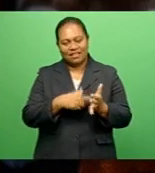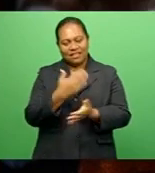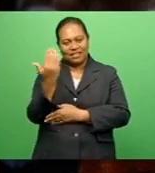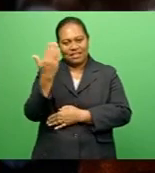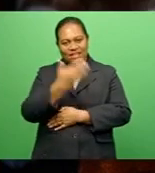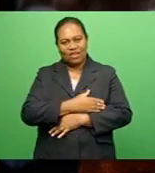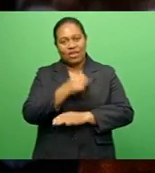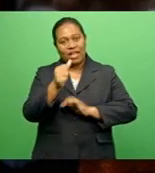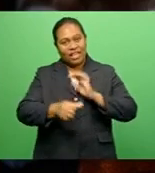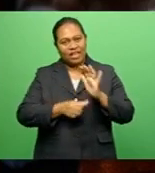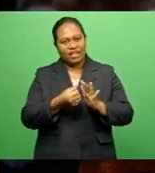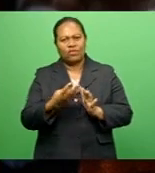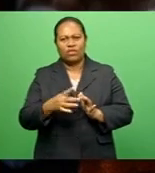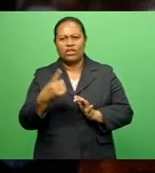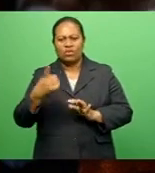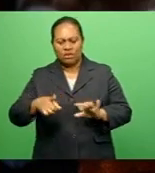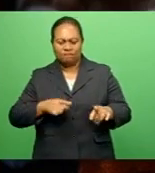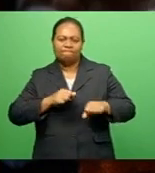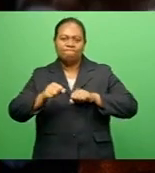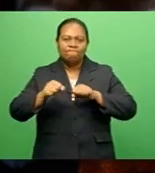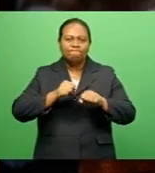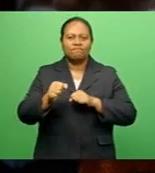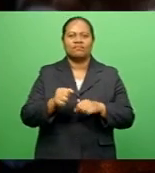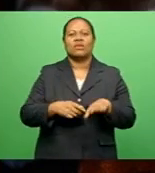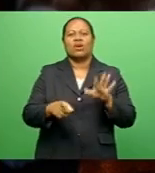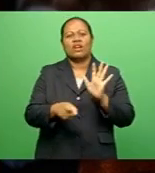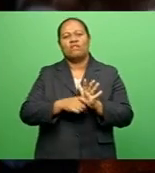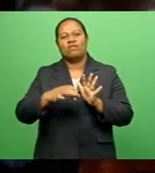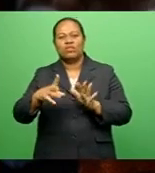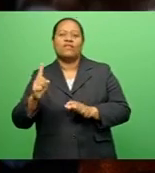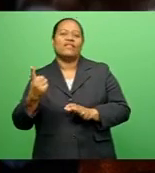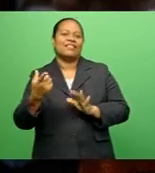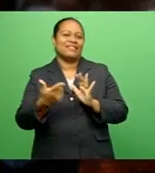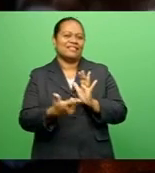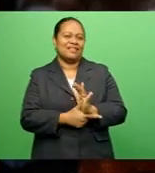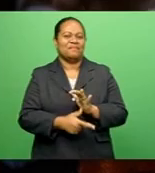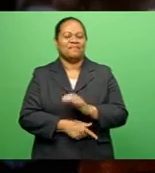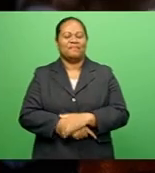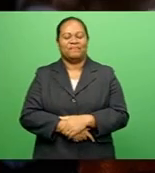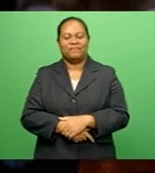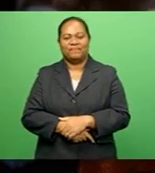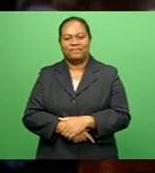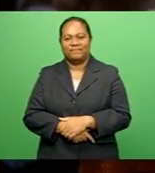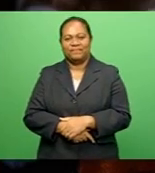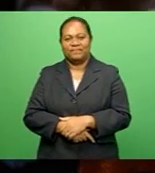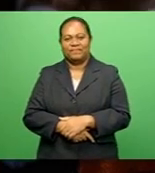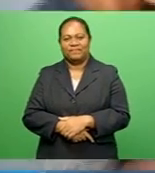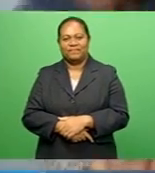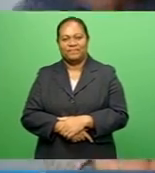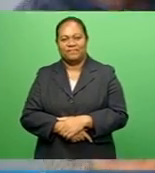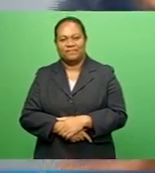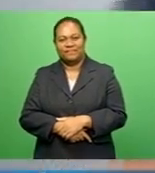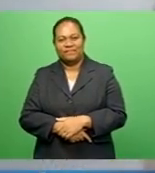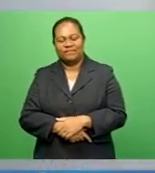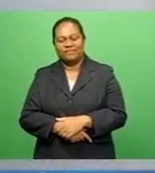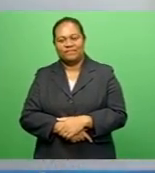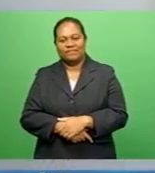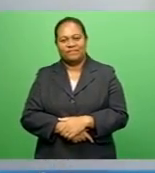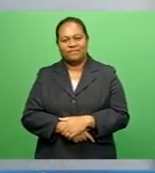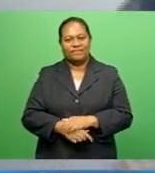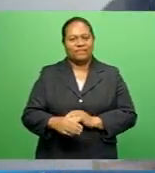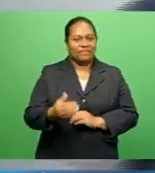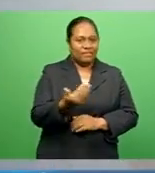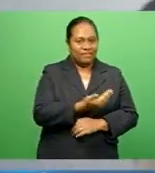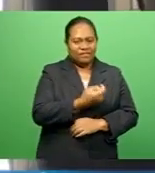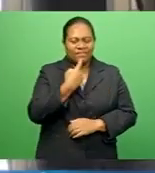will be fighting Ravundi for the first time in the super welterweight contest. Vinina Rakautonga once again. This veteran fighter will